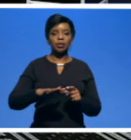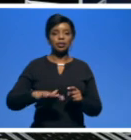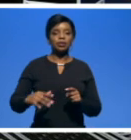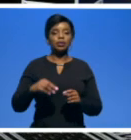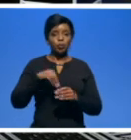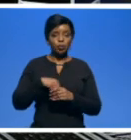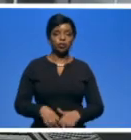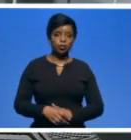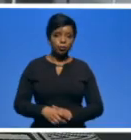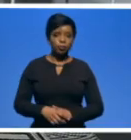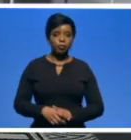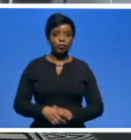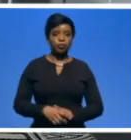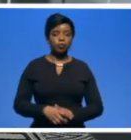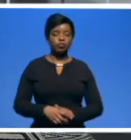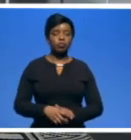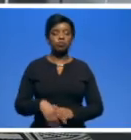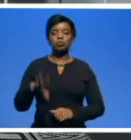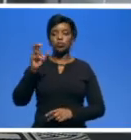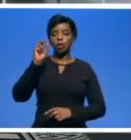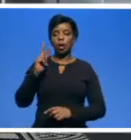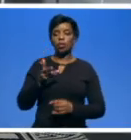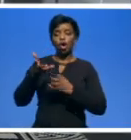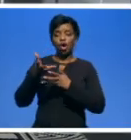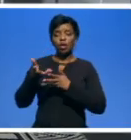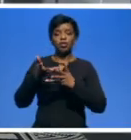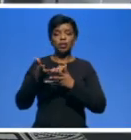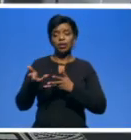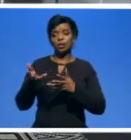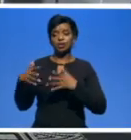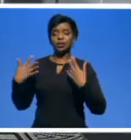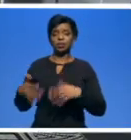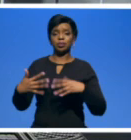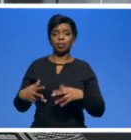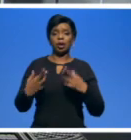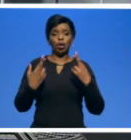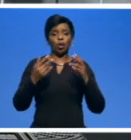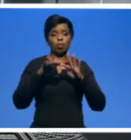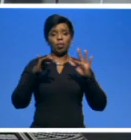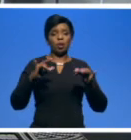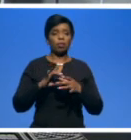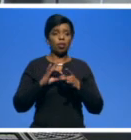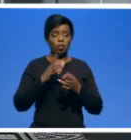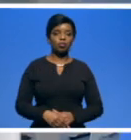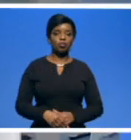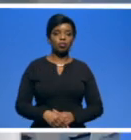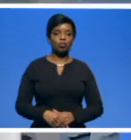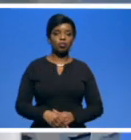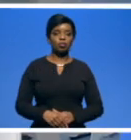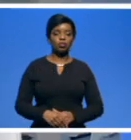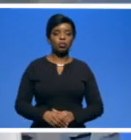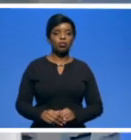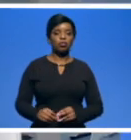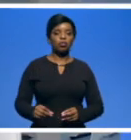government and the private sector. That was a fruitful conversation, and I hope Babogele kwa gae they've learned a lot. Remember that